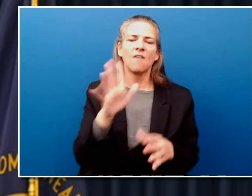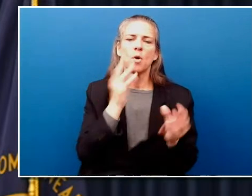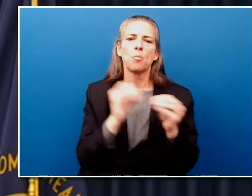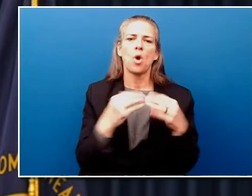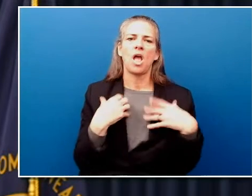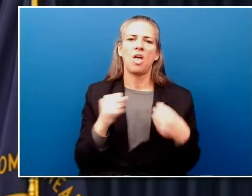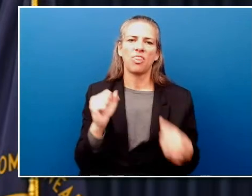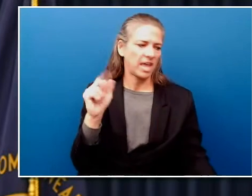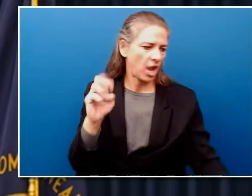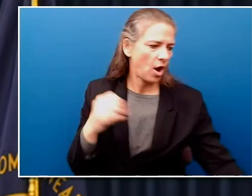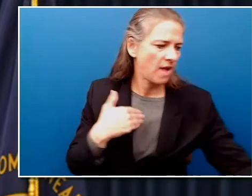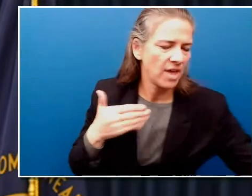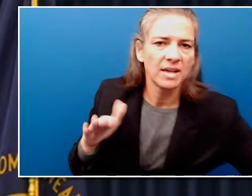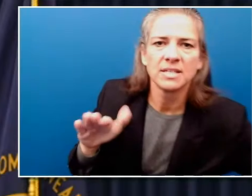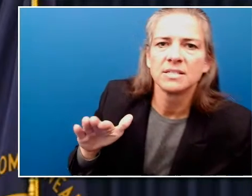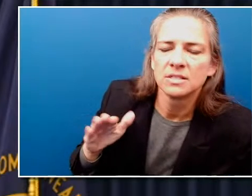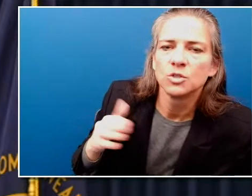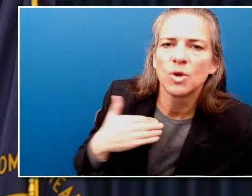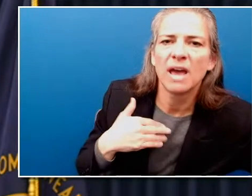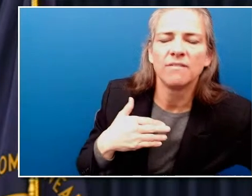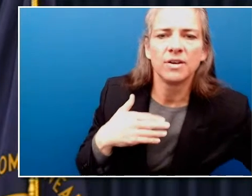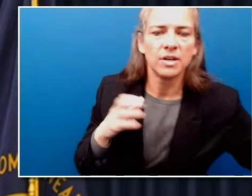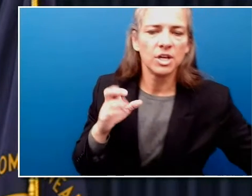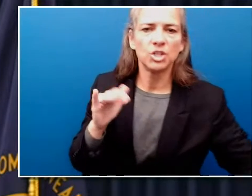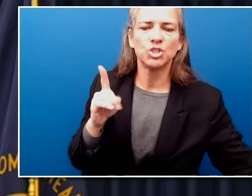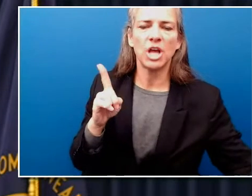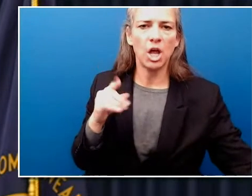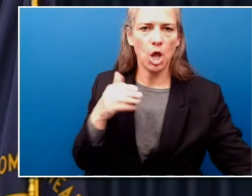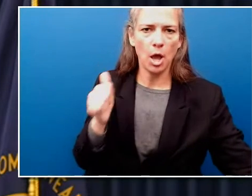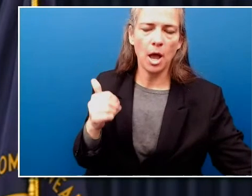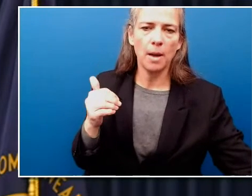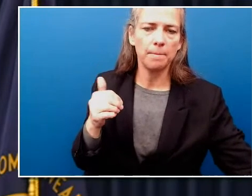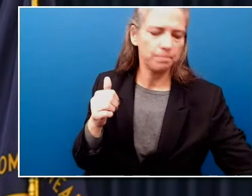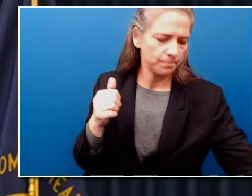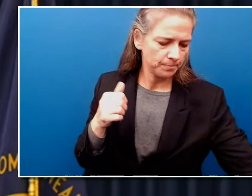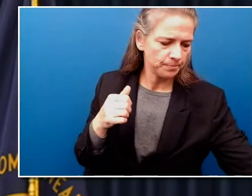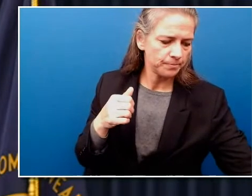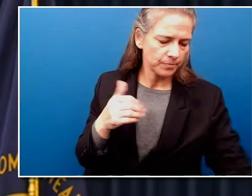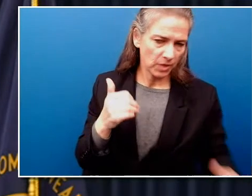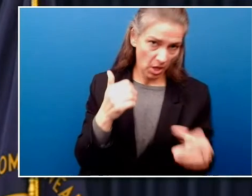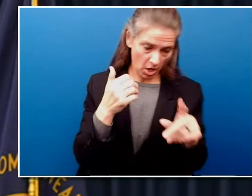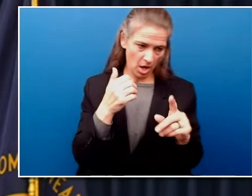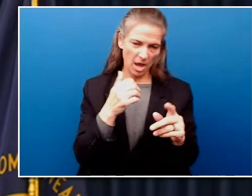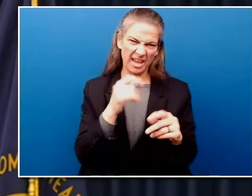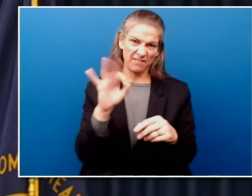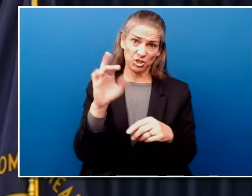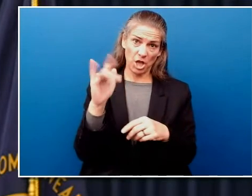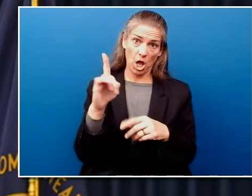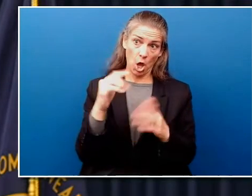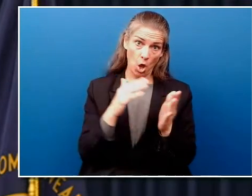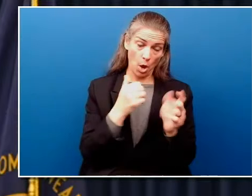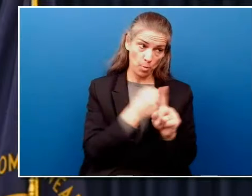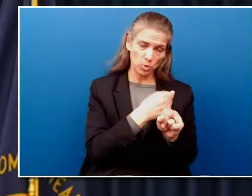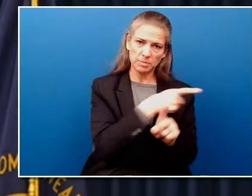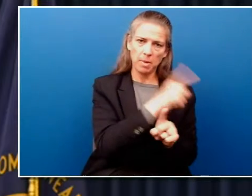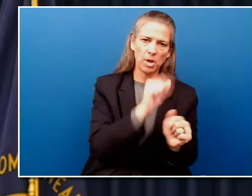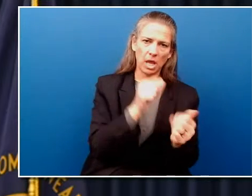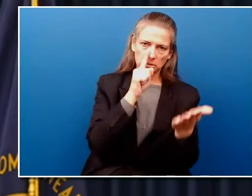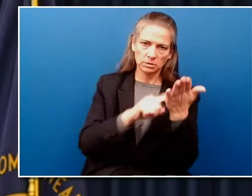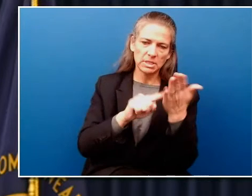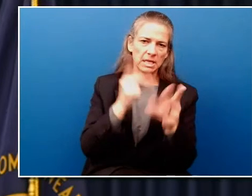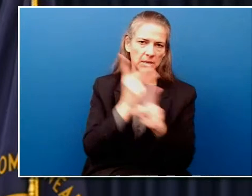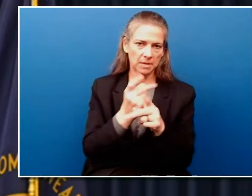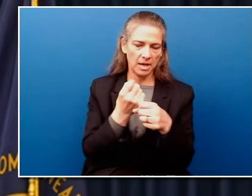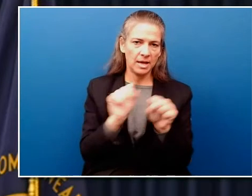have access to child abuse registries when doing background checks on new employees. That keeps our kids safe. I signed Senate